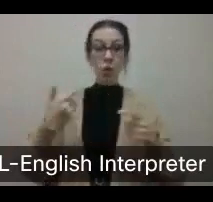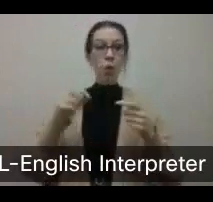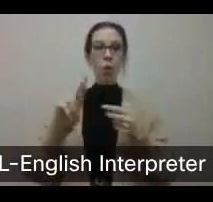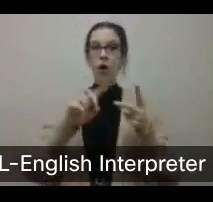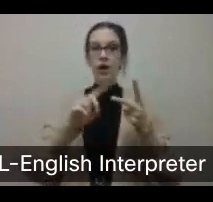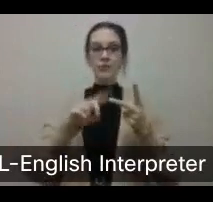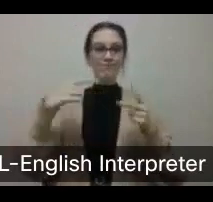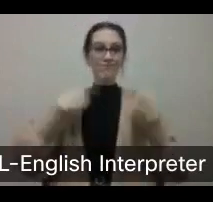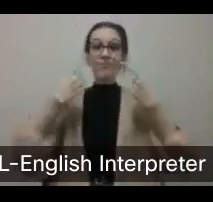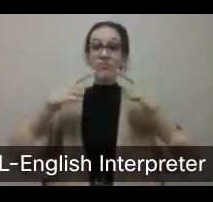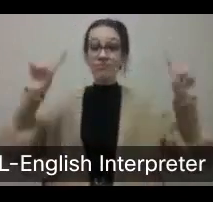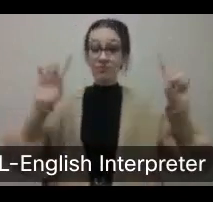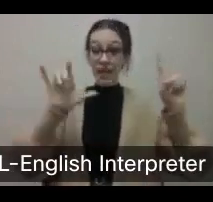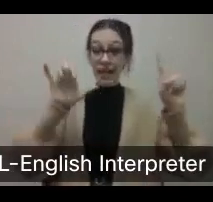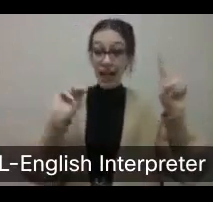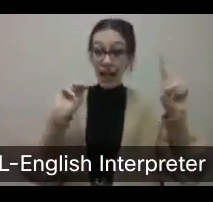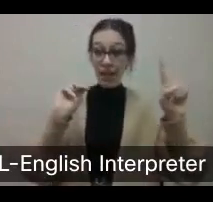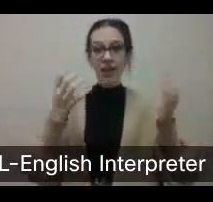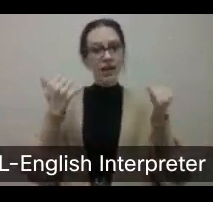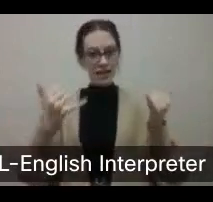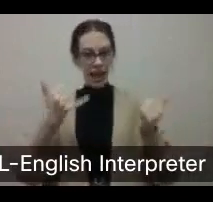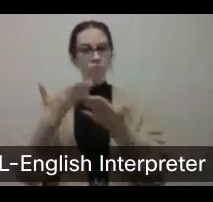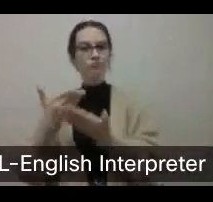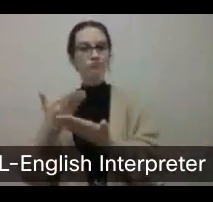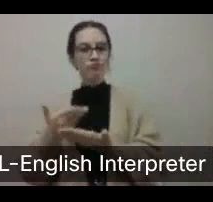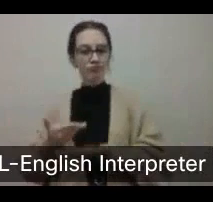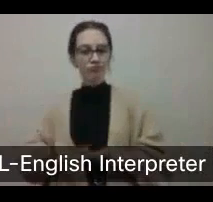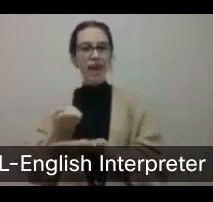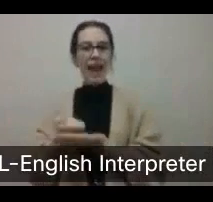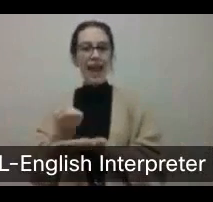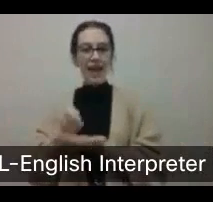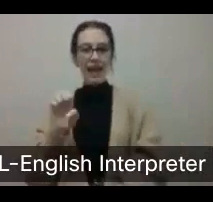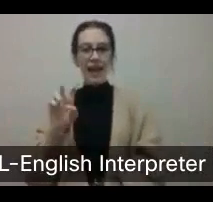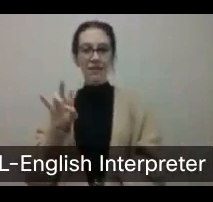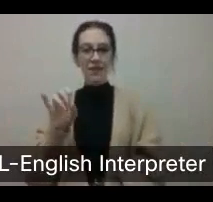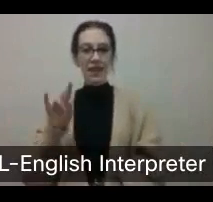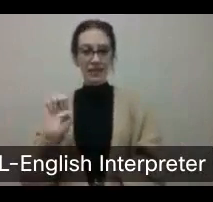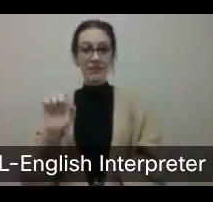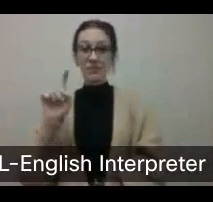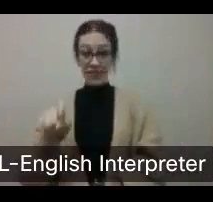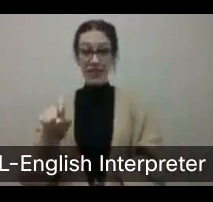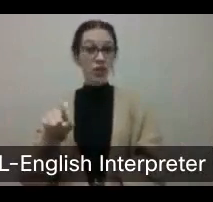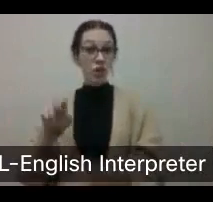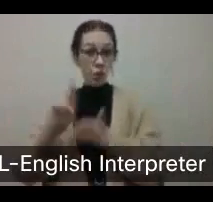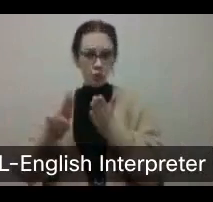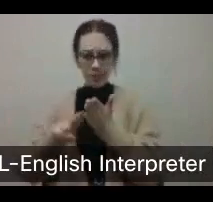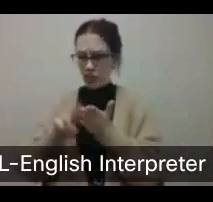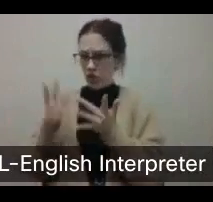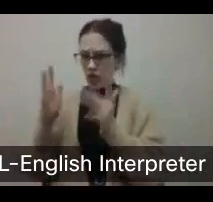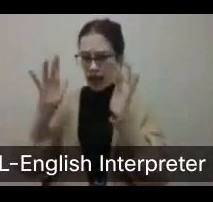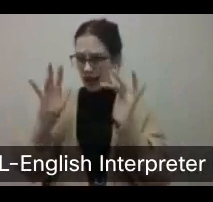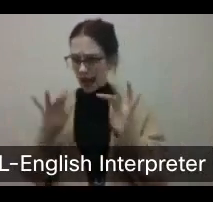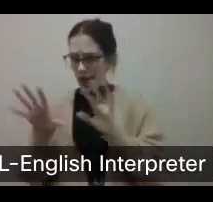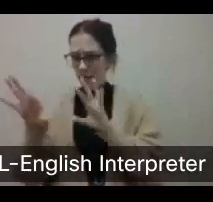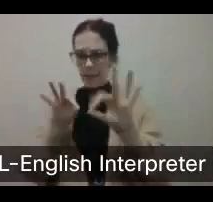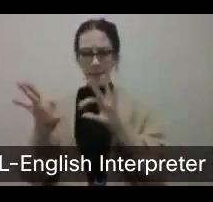support that statement. You need to provide evidence for that statement, and perhaps you're going to use research to do so. So as you're paraphrasing information